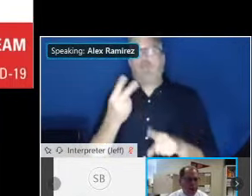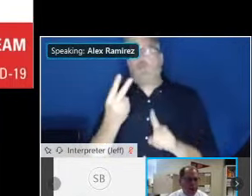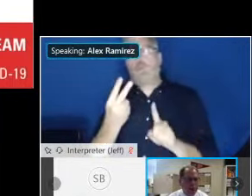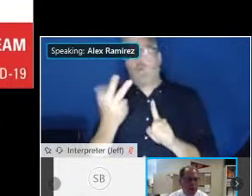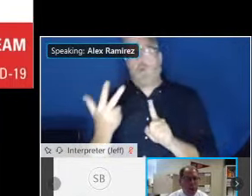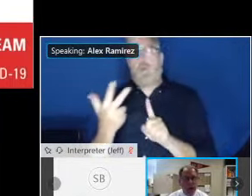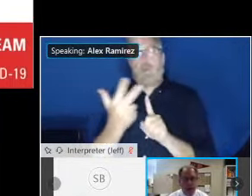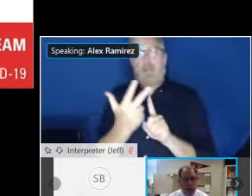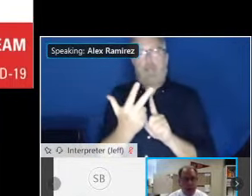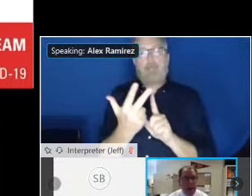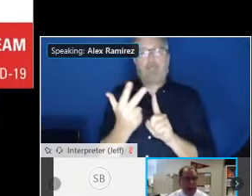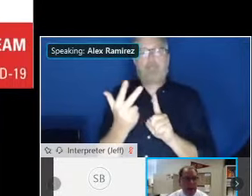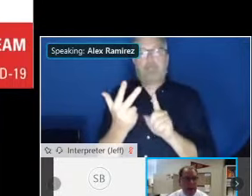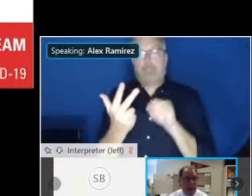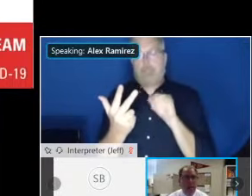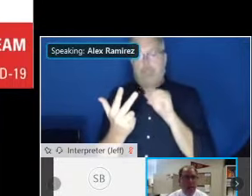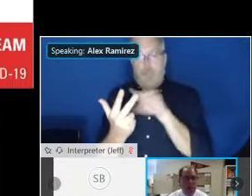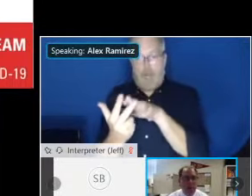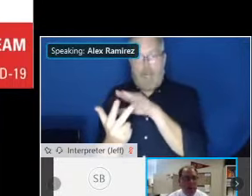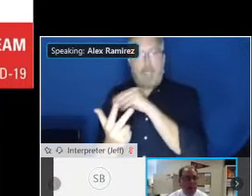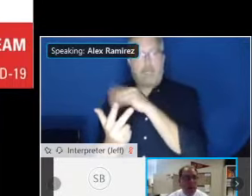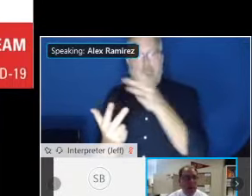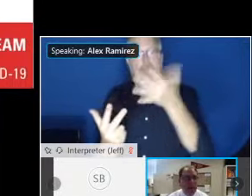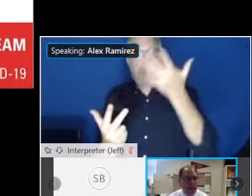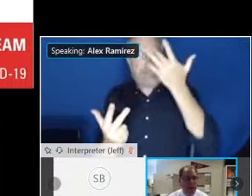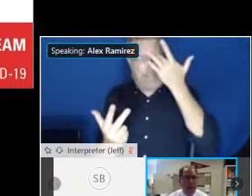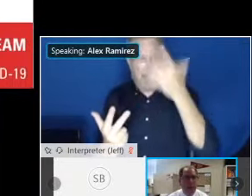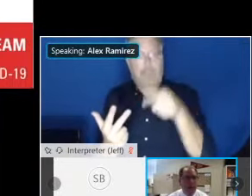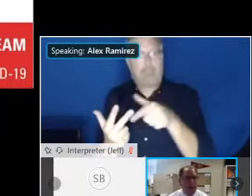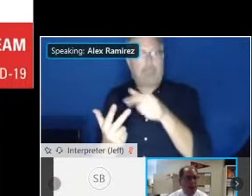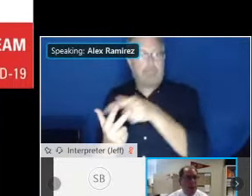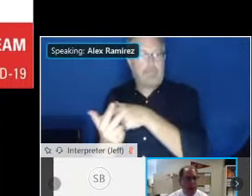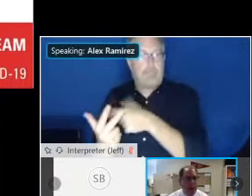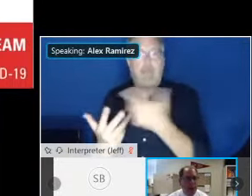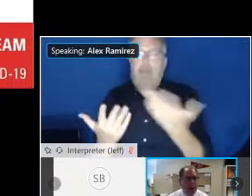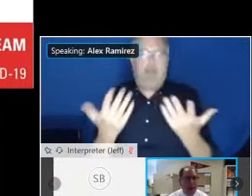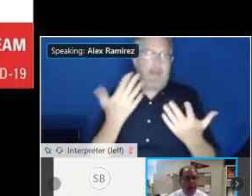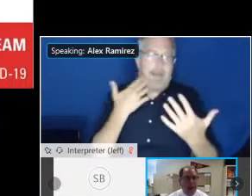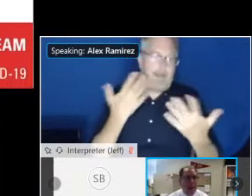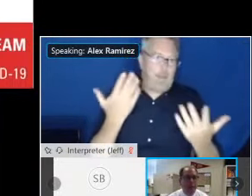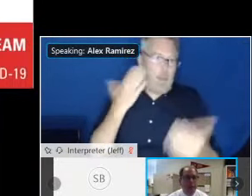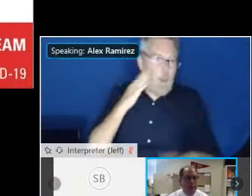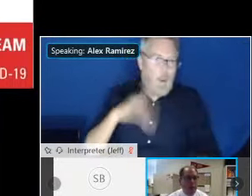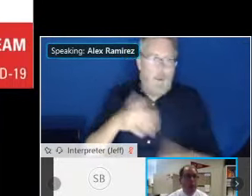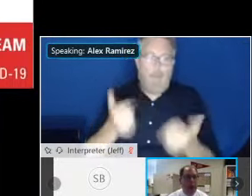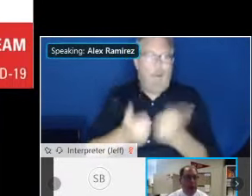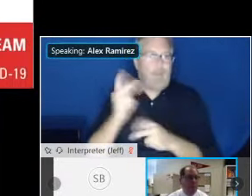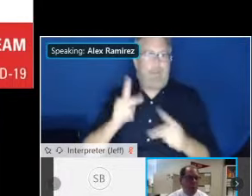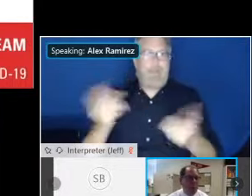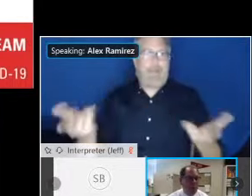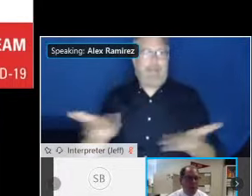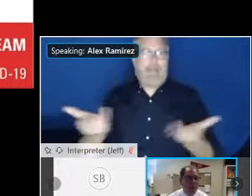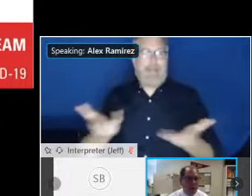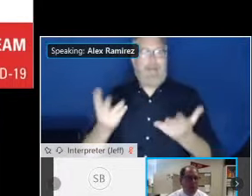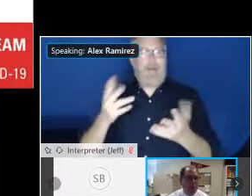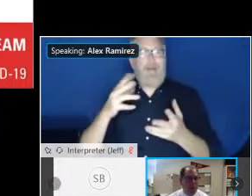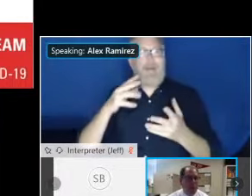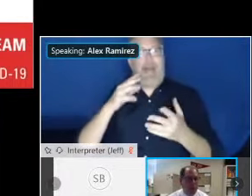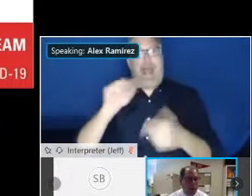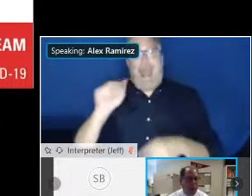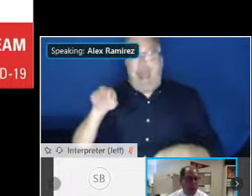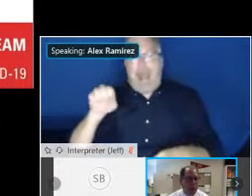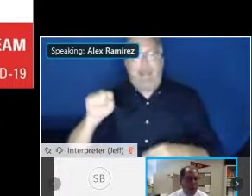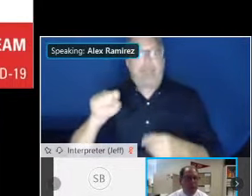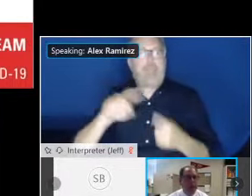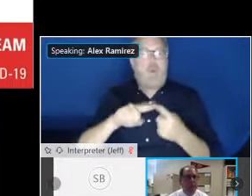other individuals. As you can imagine, most people on campus or in town get exposed to a lot more people than